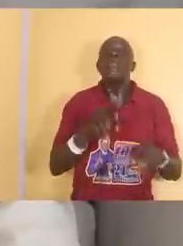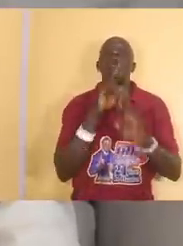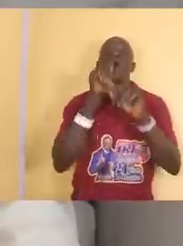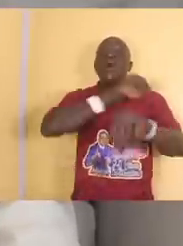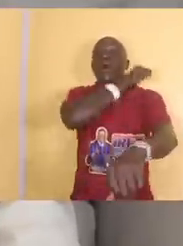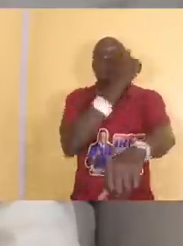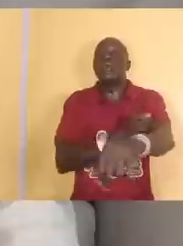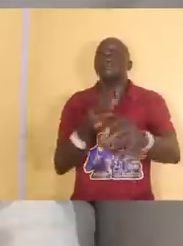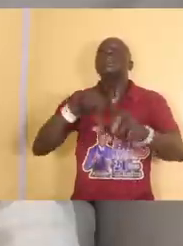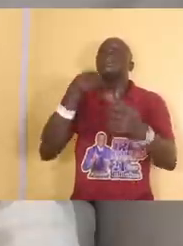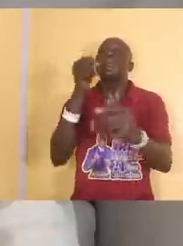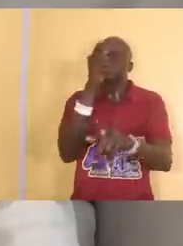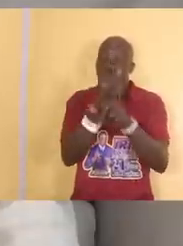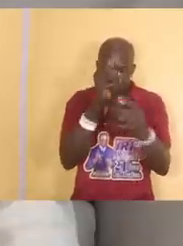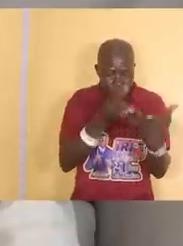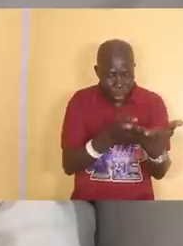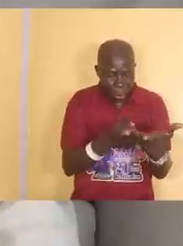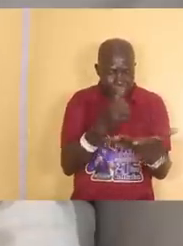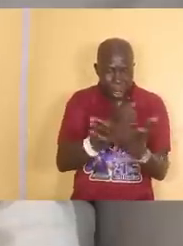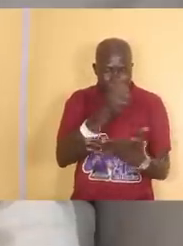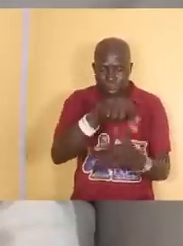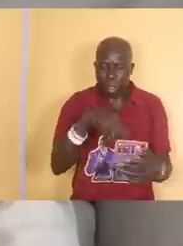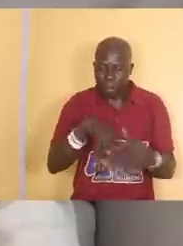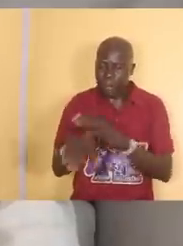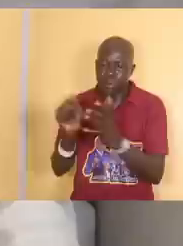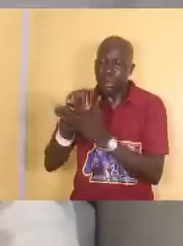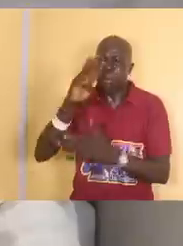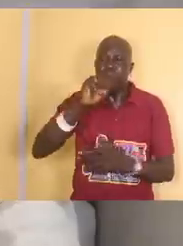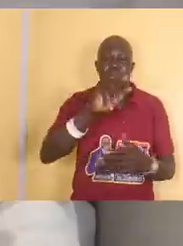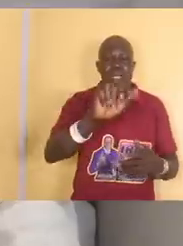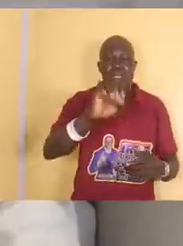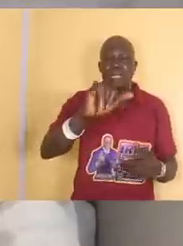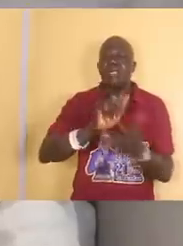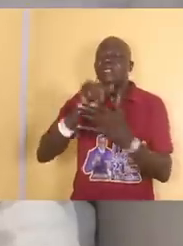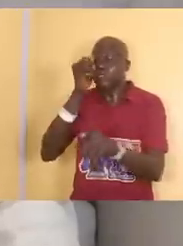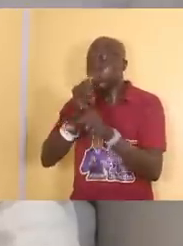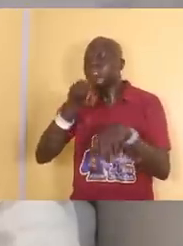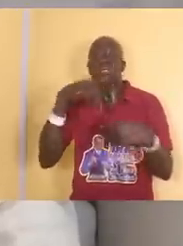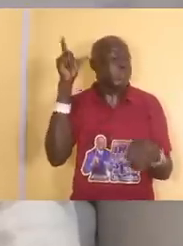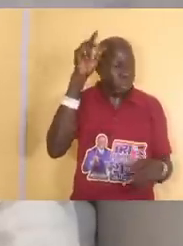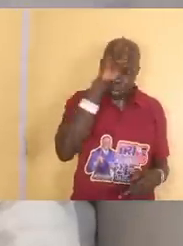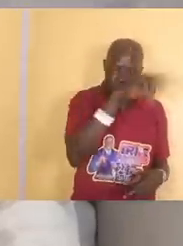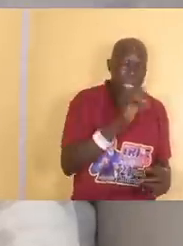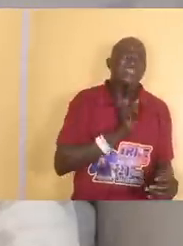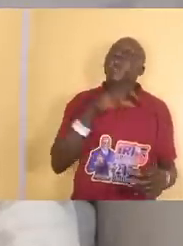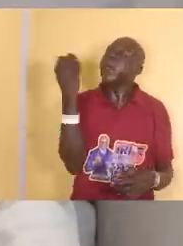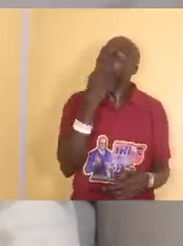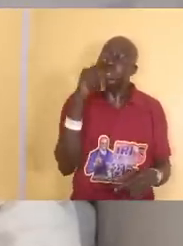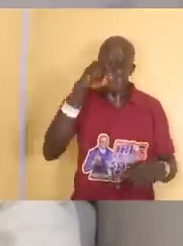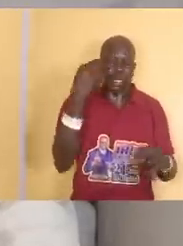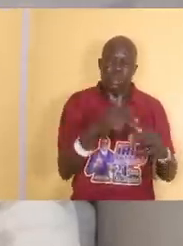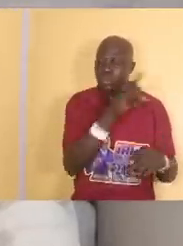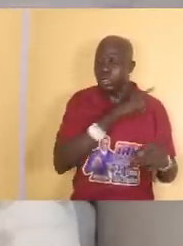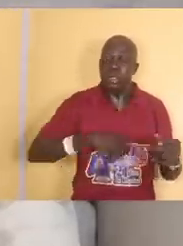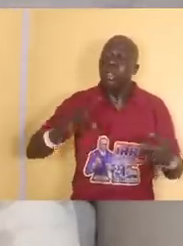When the authority has been released, you send your amen via social media. You say amen. This is sir. I speak